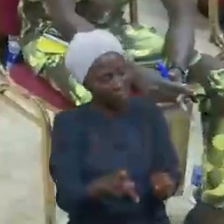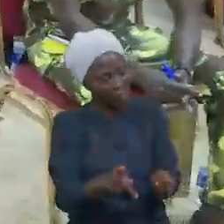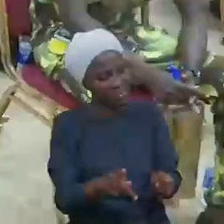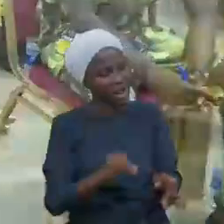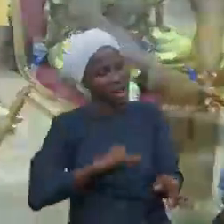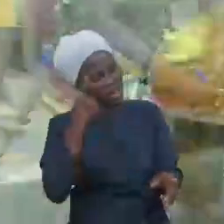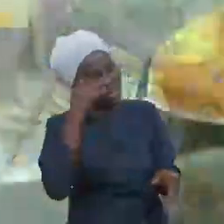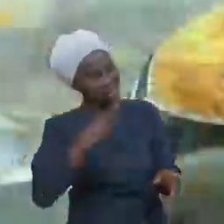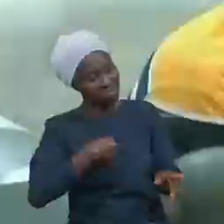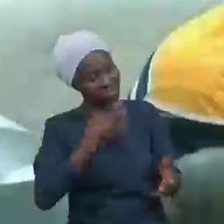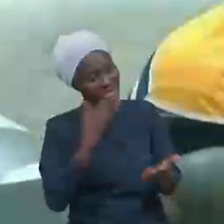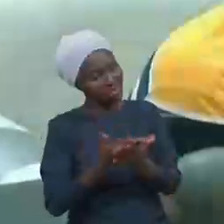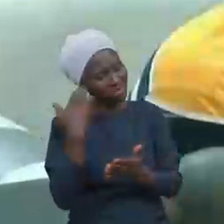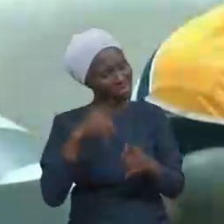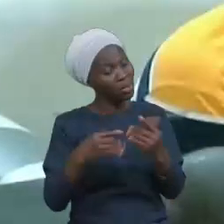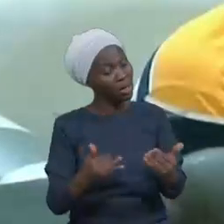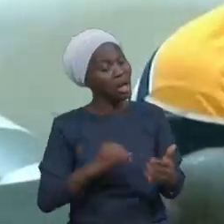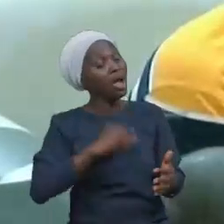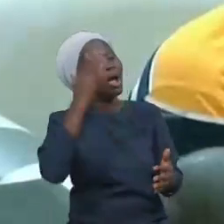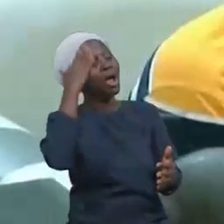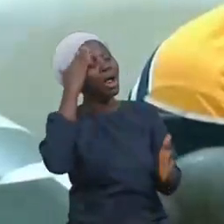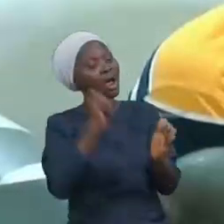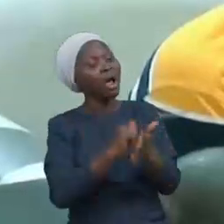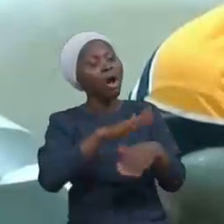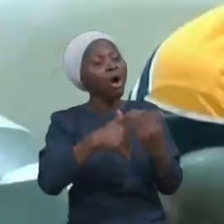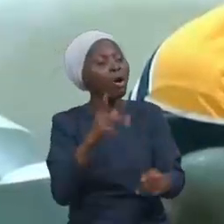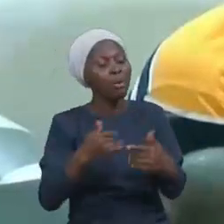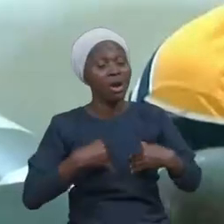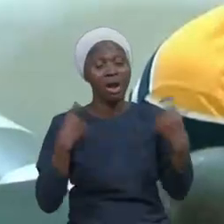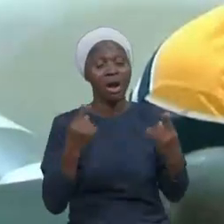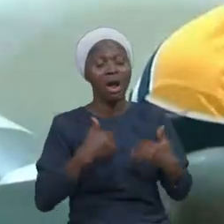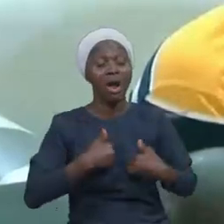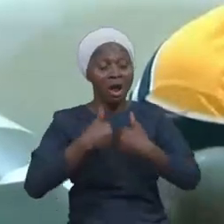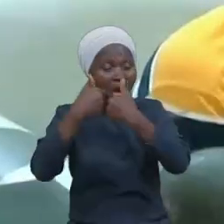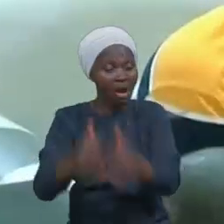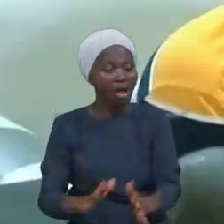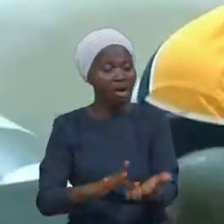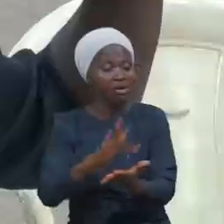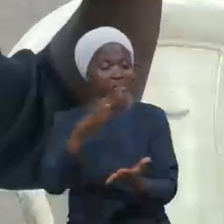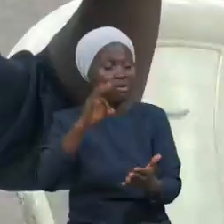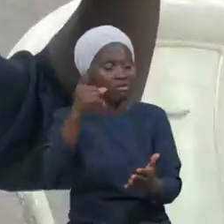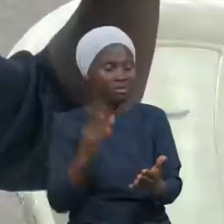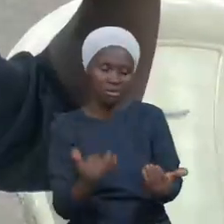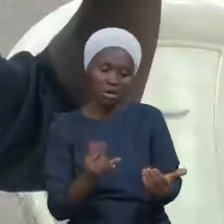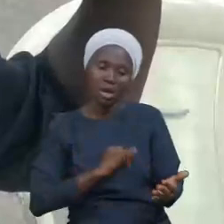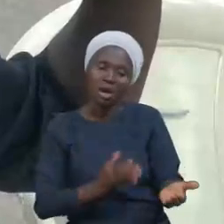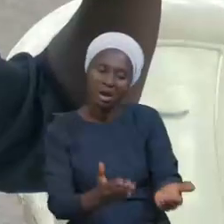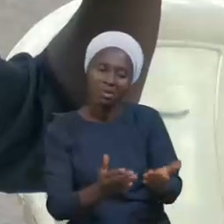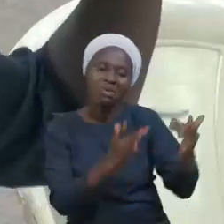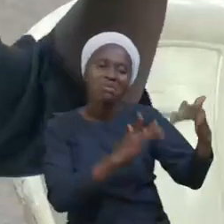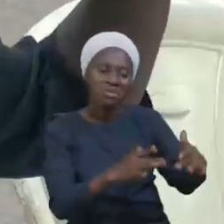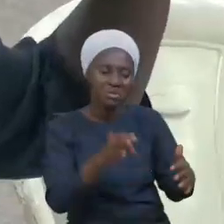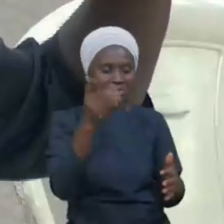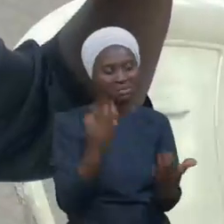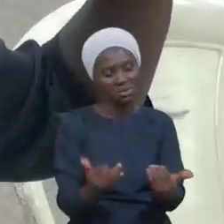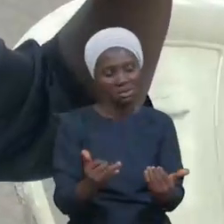good, but I know all I've sinned, I come short of the glory of God. I want the mercy of God. Raise up that